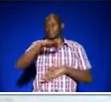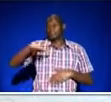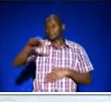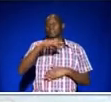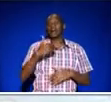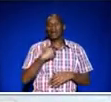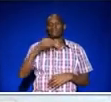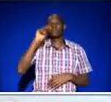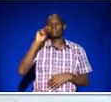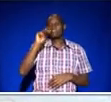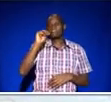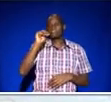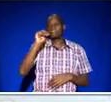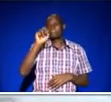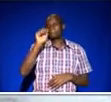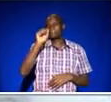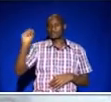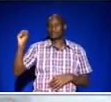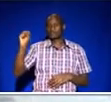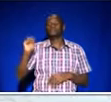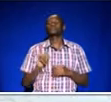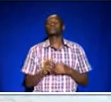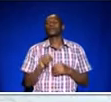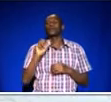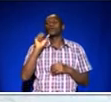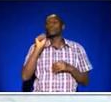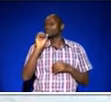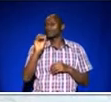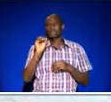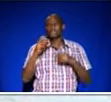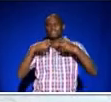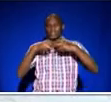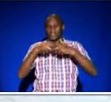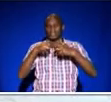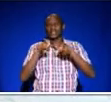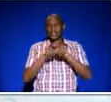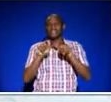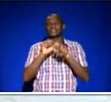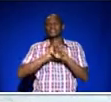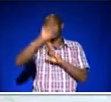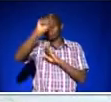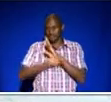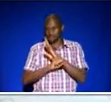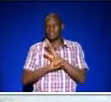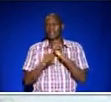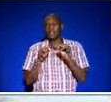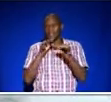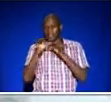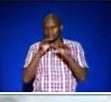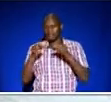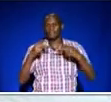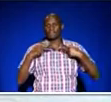mass. So physics as a subject will try to explain various physical and